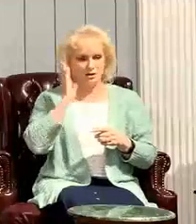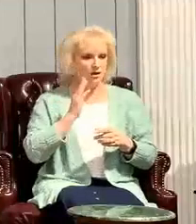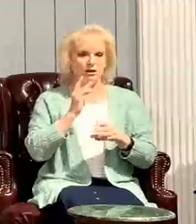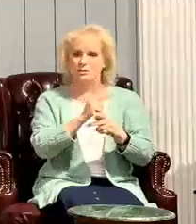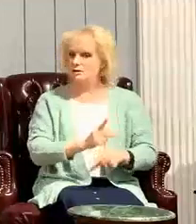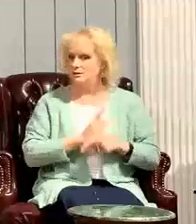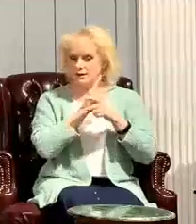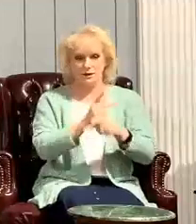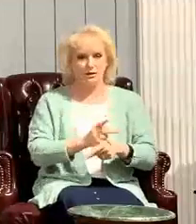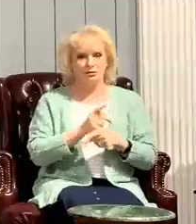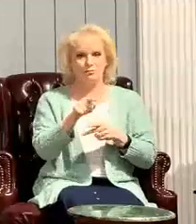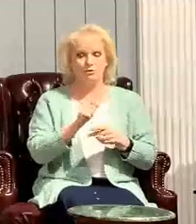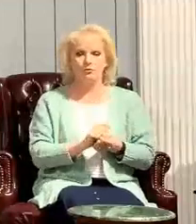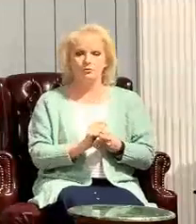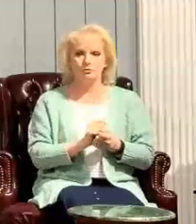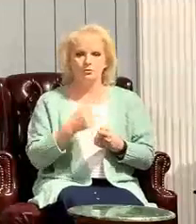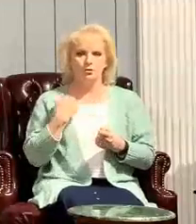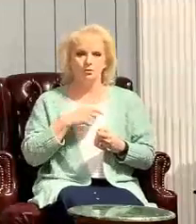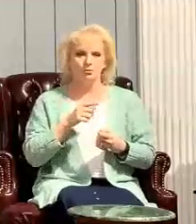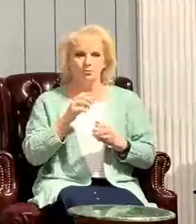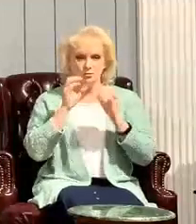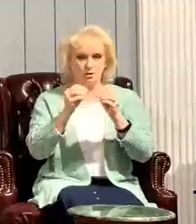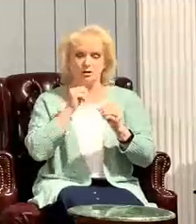We were taught not even to accept unemployment